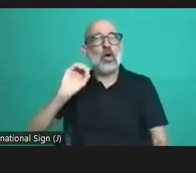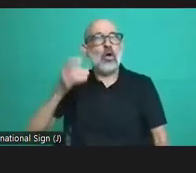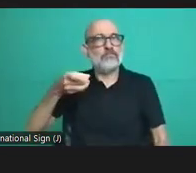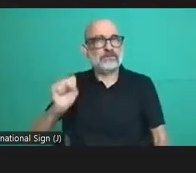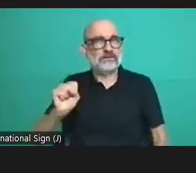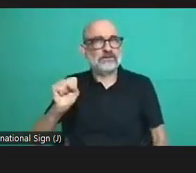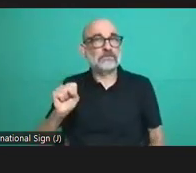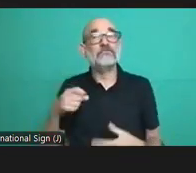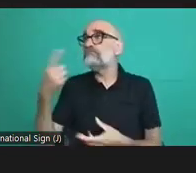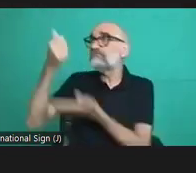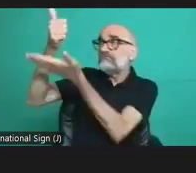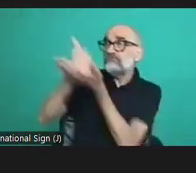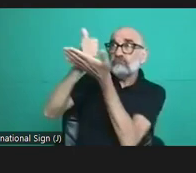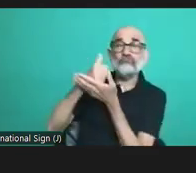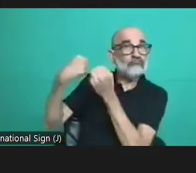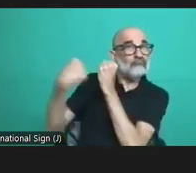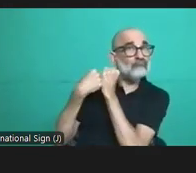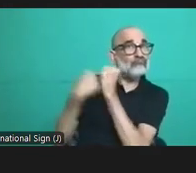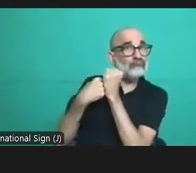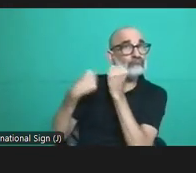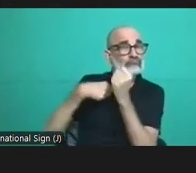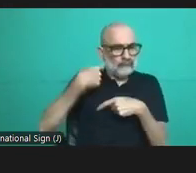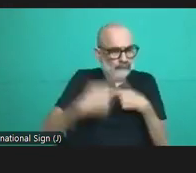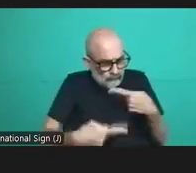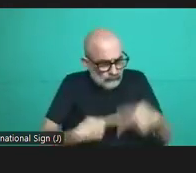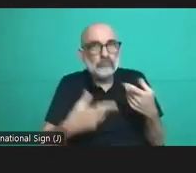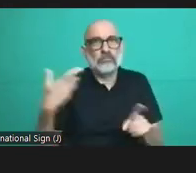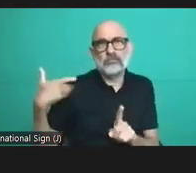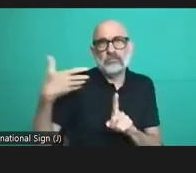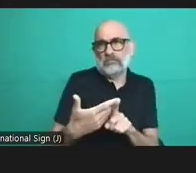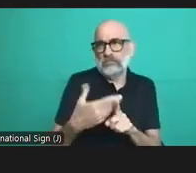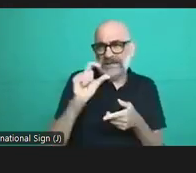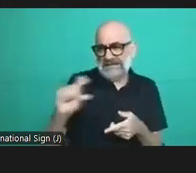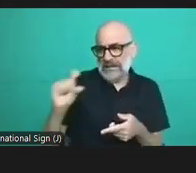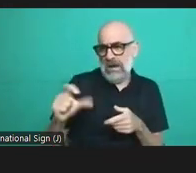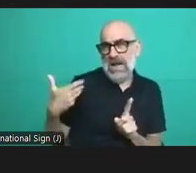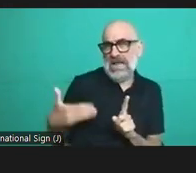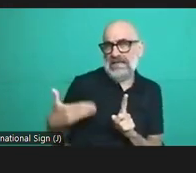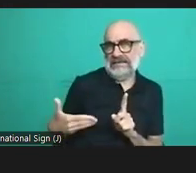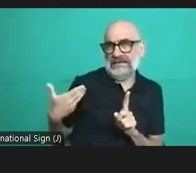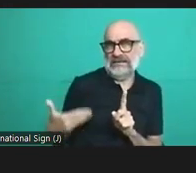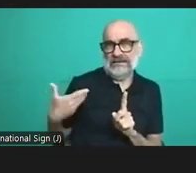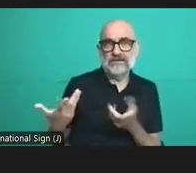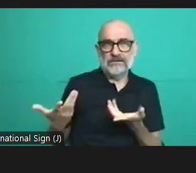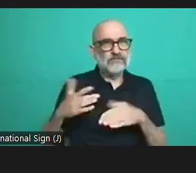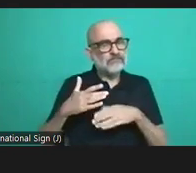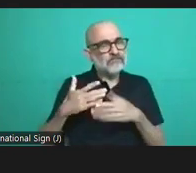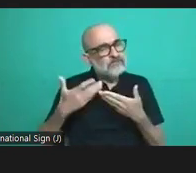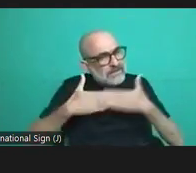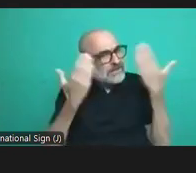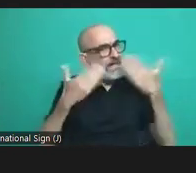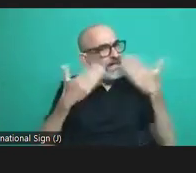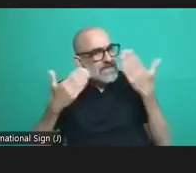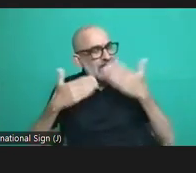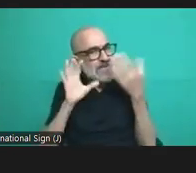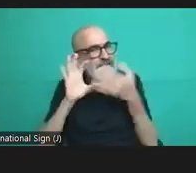a daily basis the need to define very specific indicators for the regional management team and for